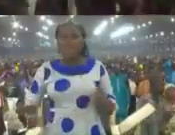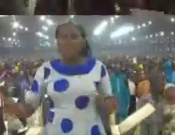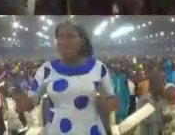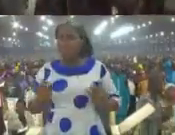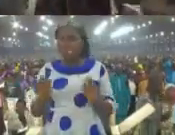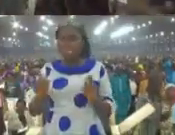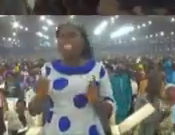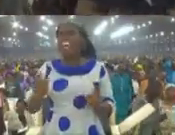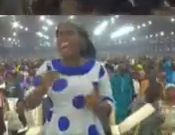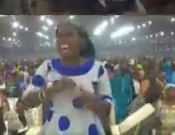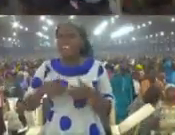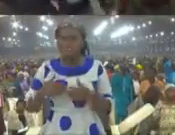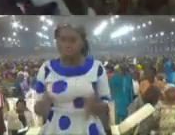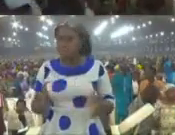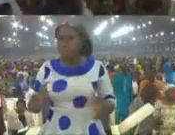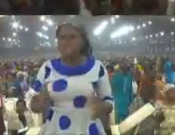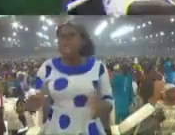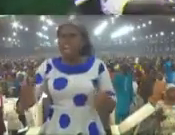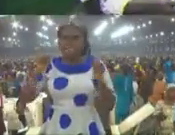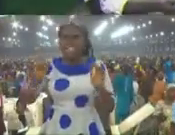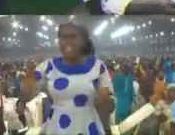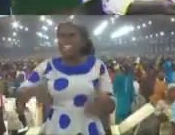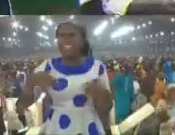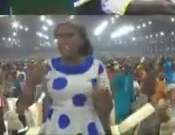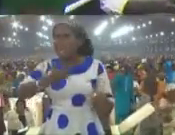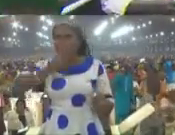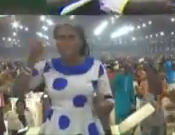give me a better one.